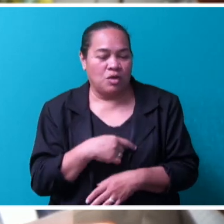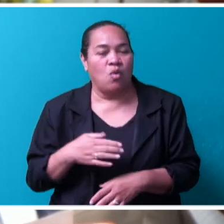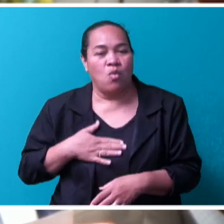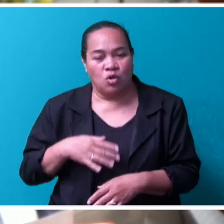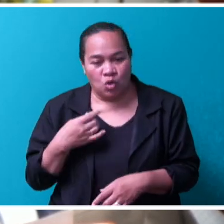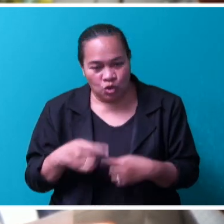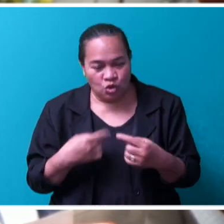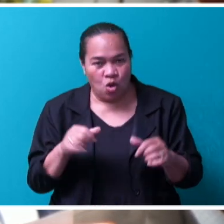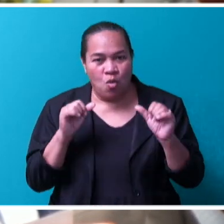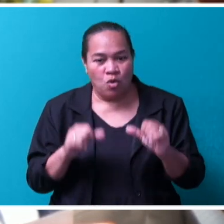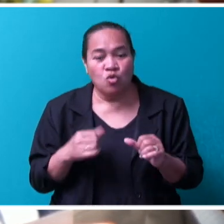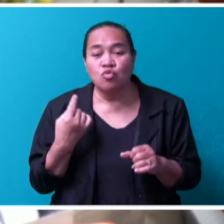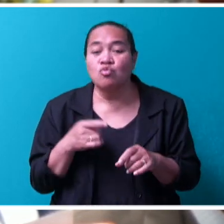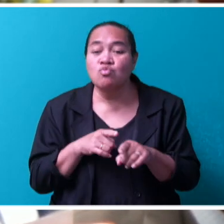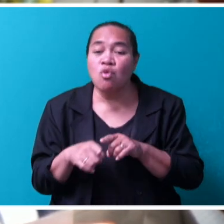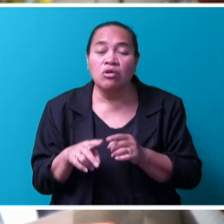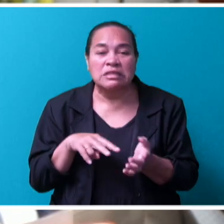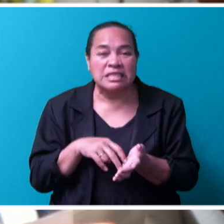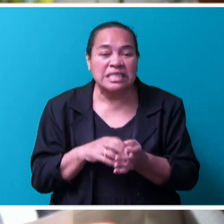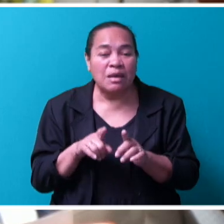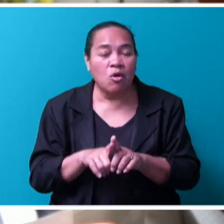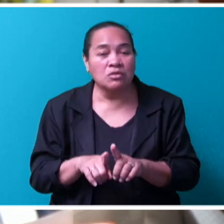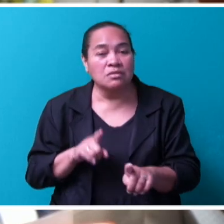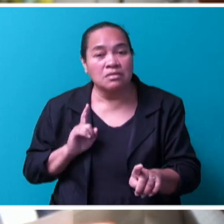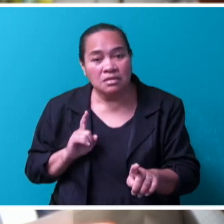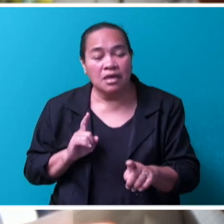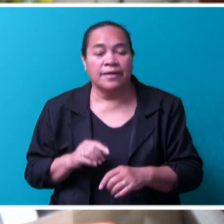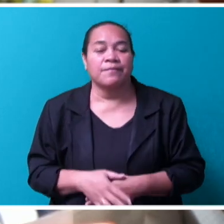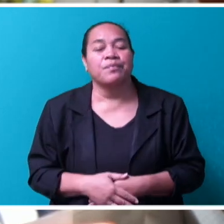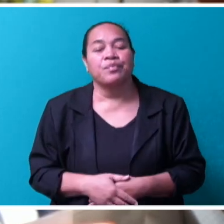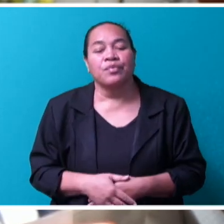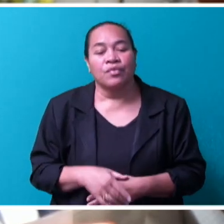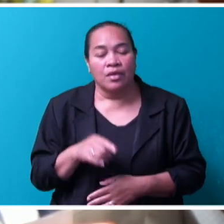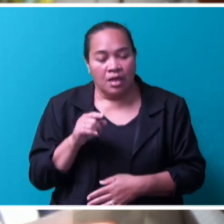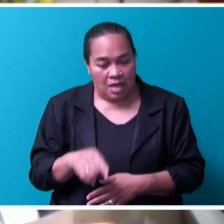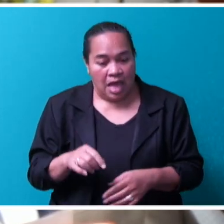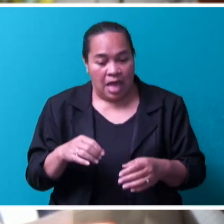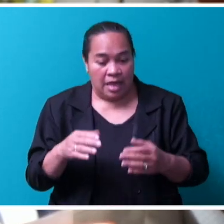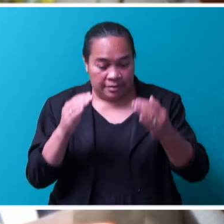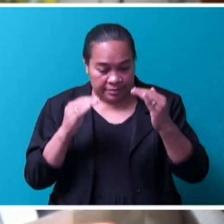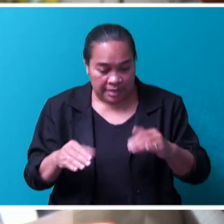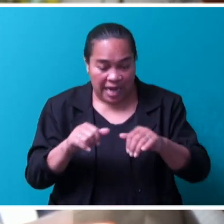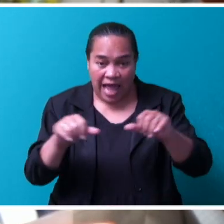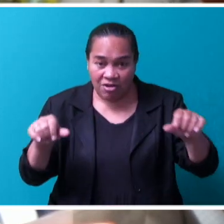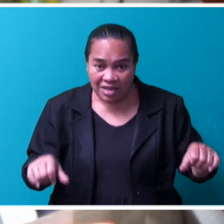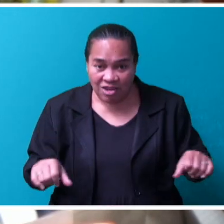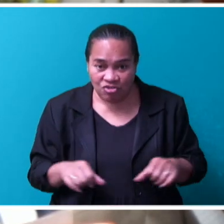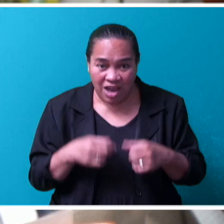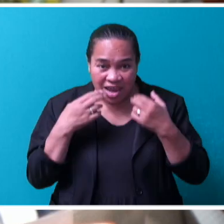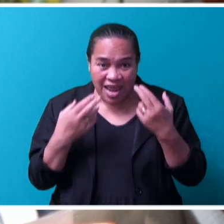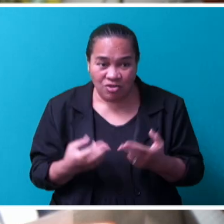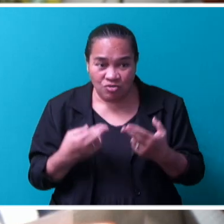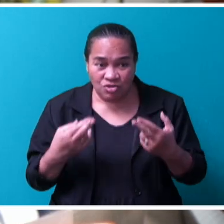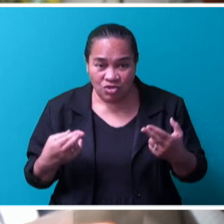those most in need. Mr. Speaker, sir, in agriculture and natural resources, I